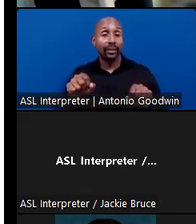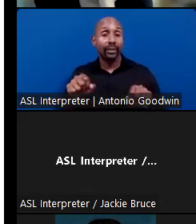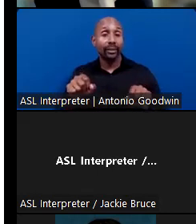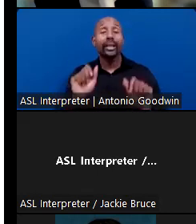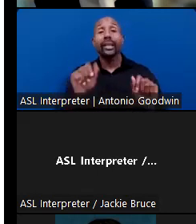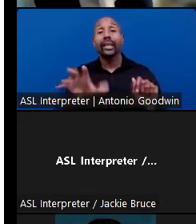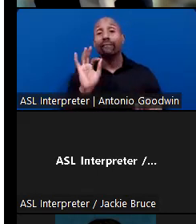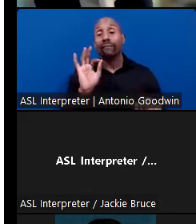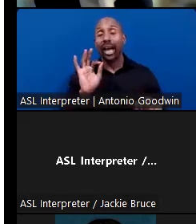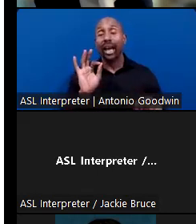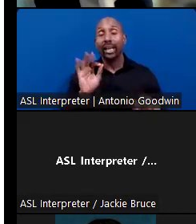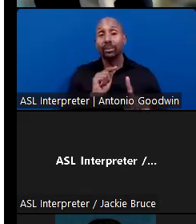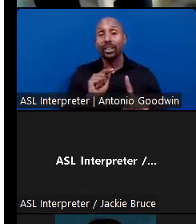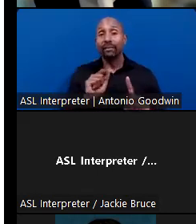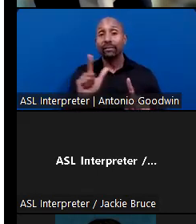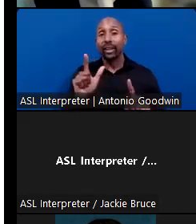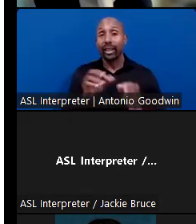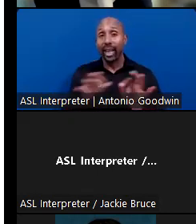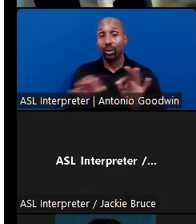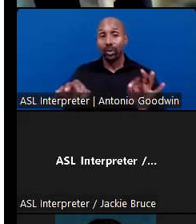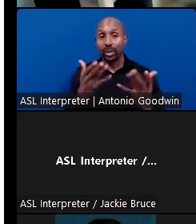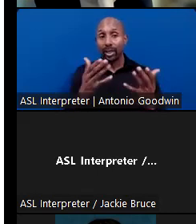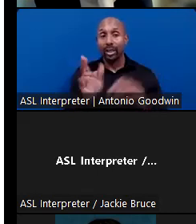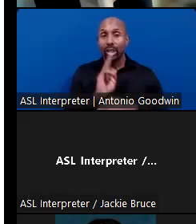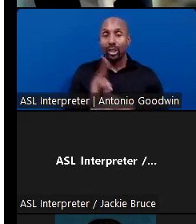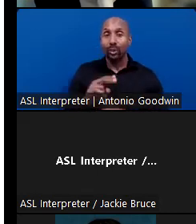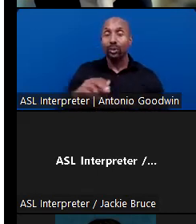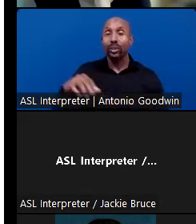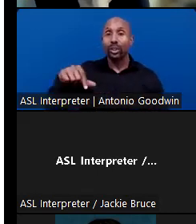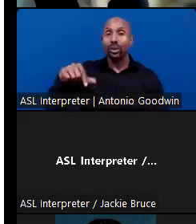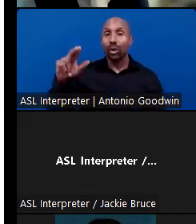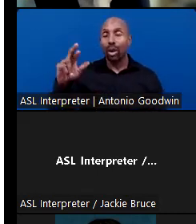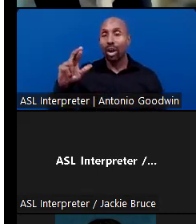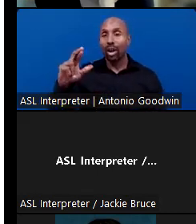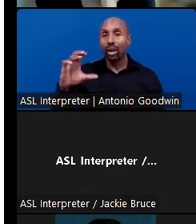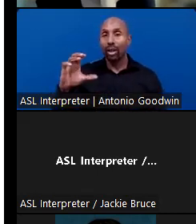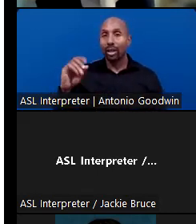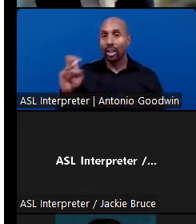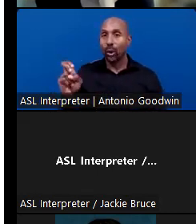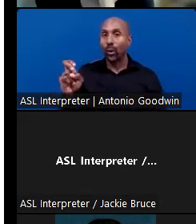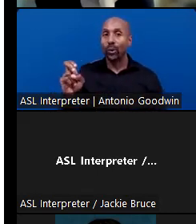through the QR code. So QR codes made a huge comeback during COVID.